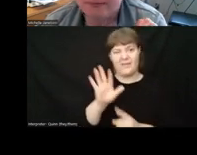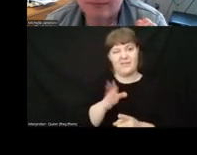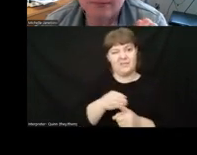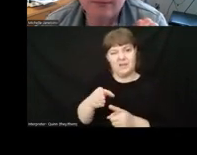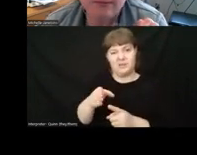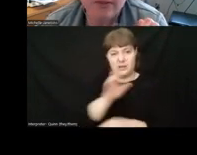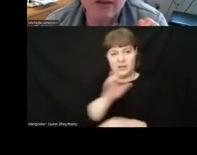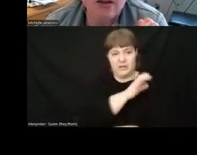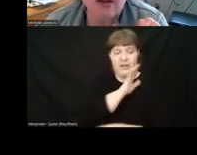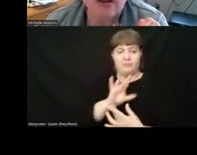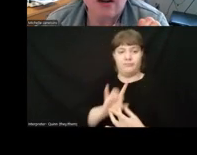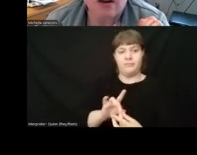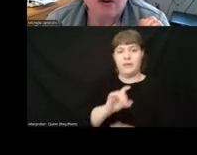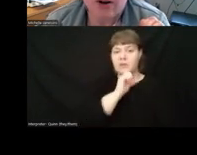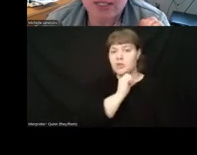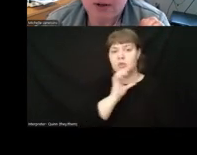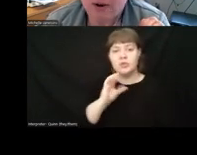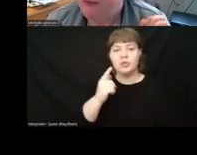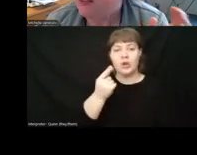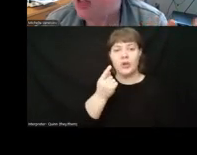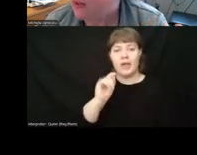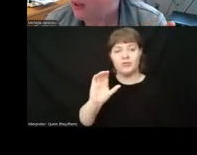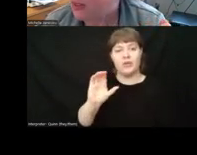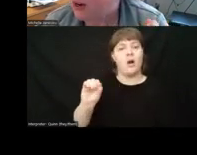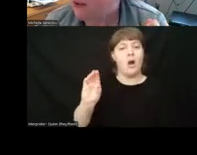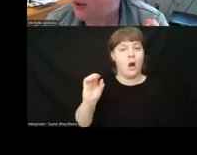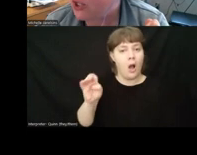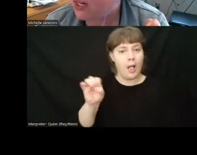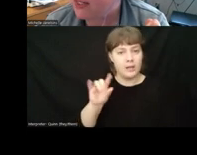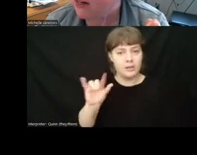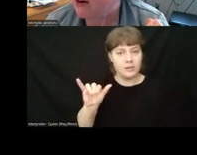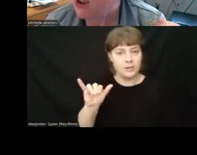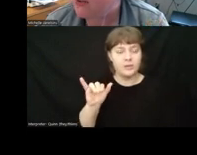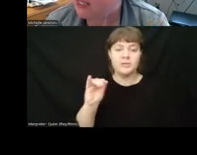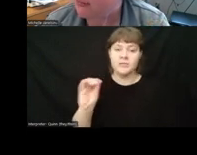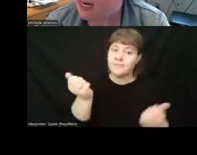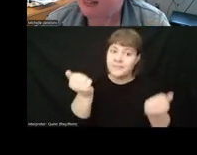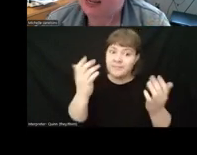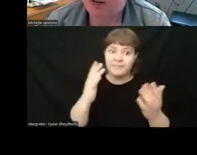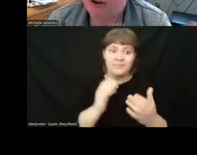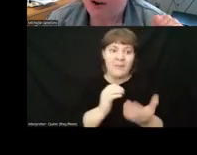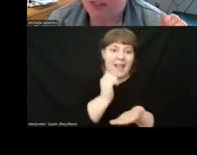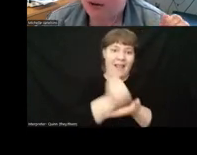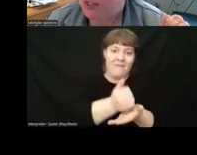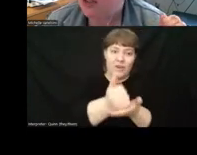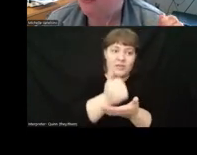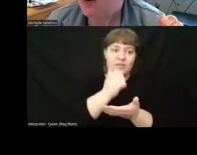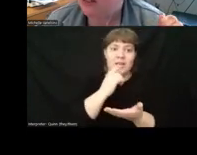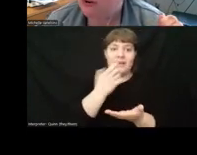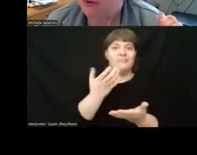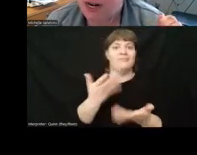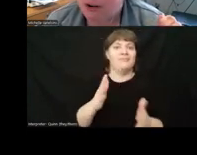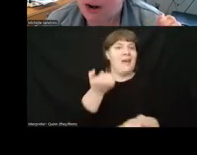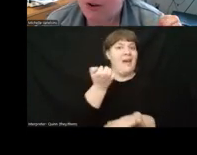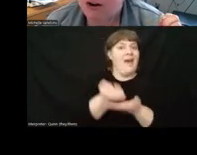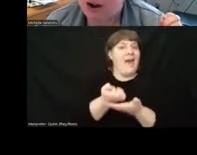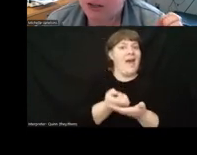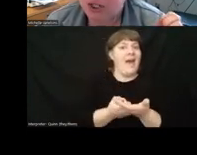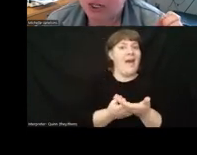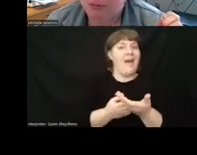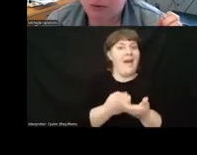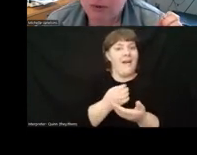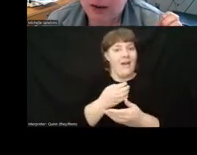oncology. We also have a lot of the interventions that are evidence-based that we are also delivering through